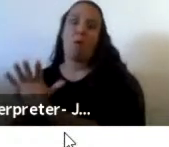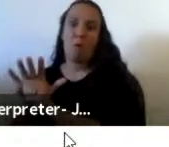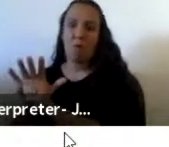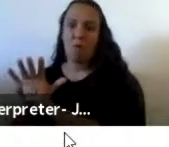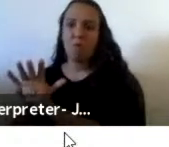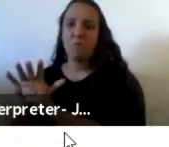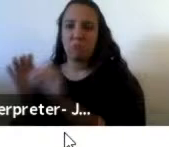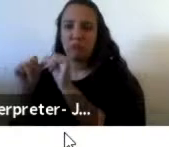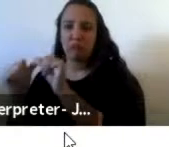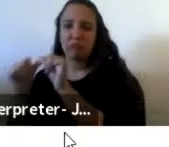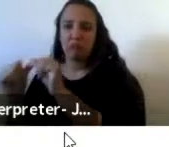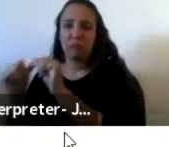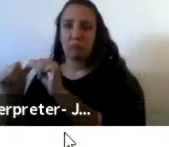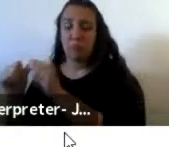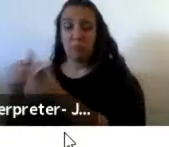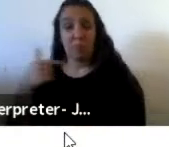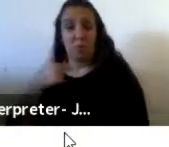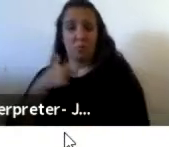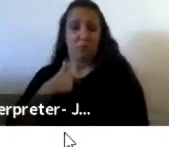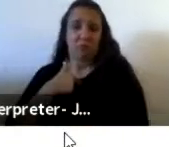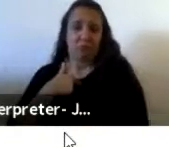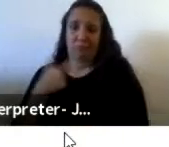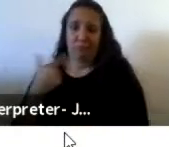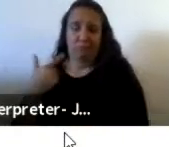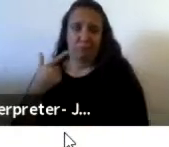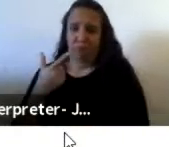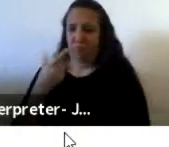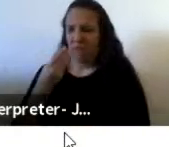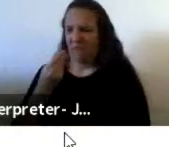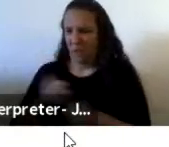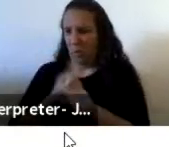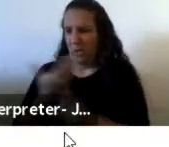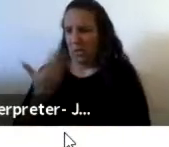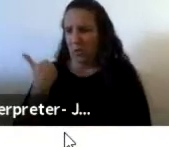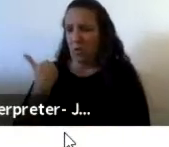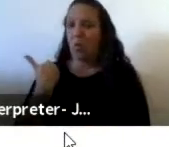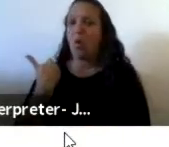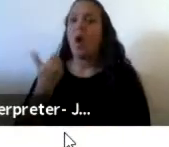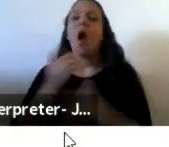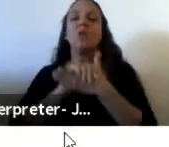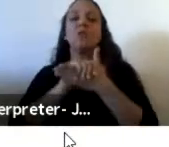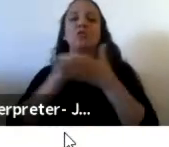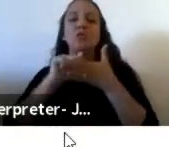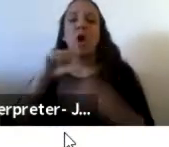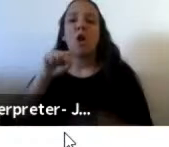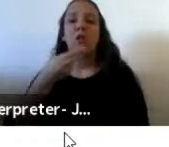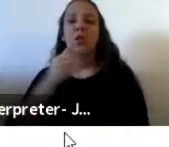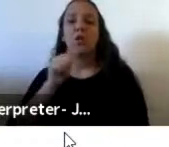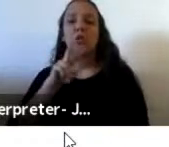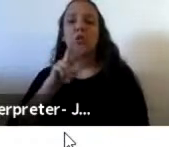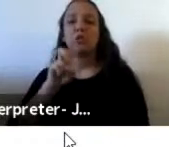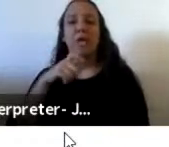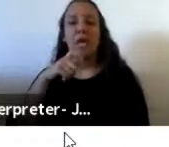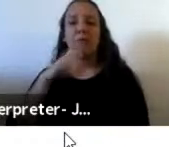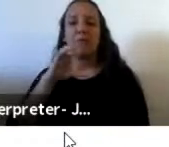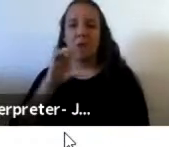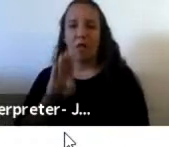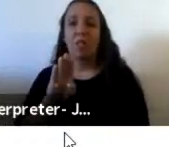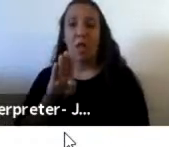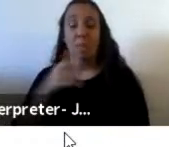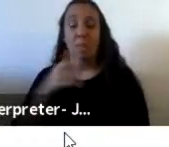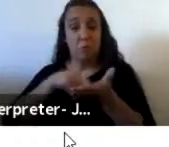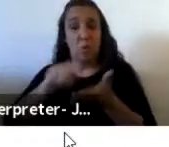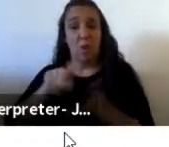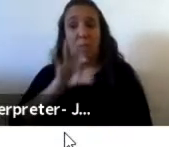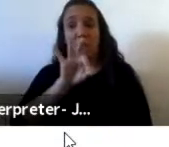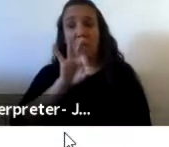consumer. Years ago, I actually bought into the Dollar Shave Club and I was paying $9.99. And 2 years